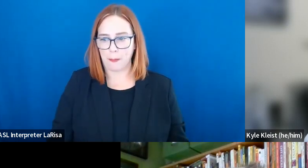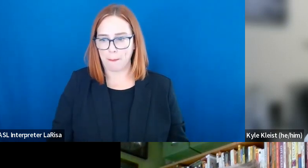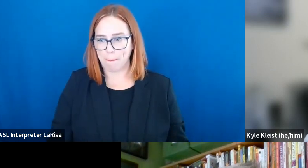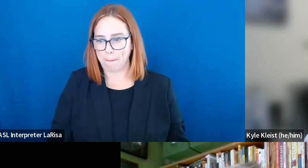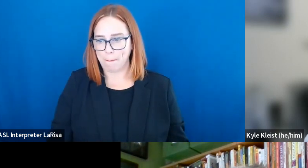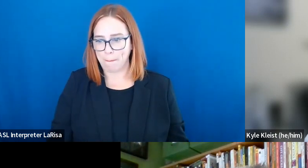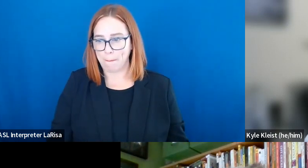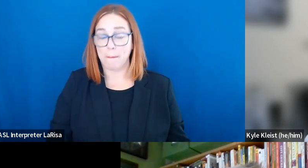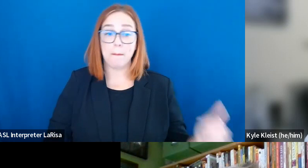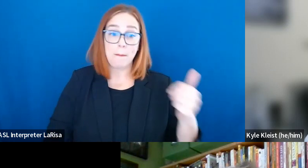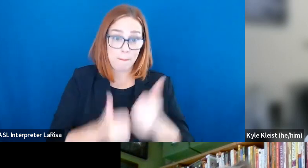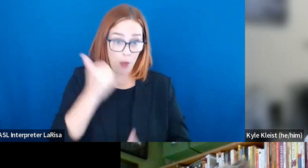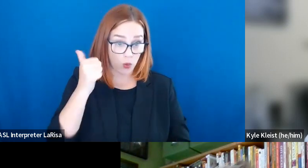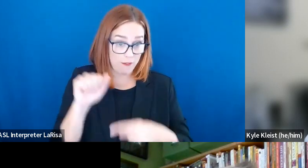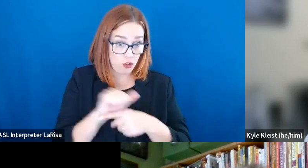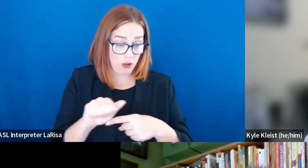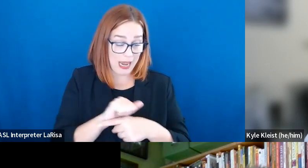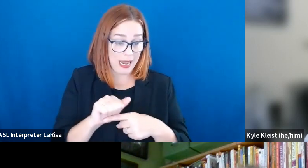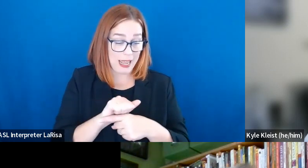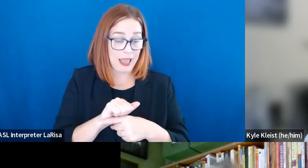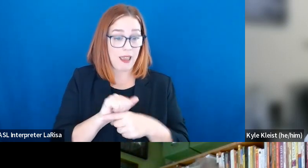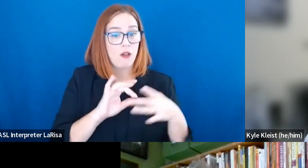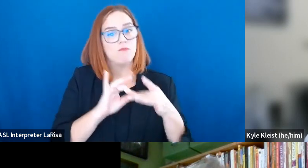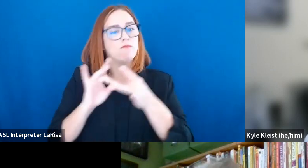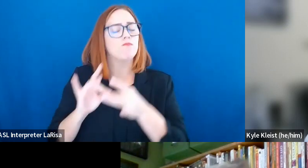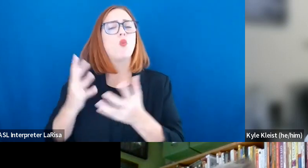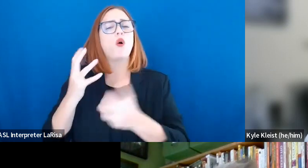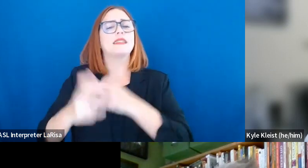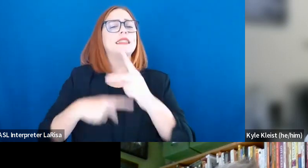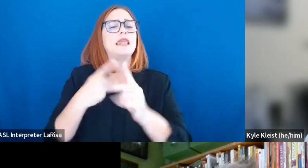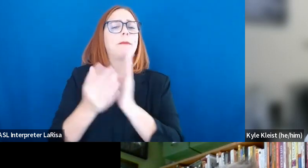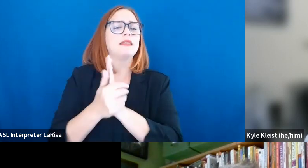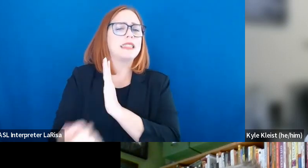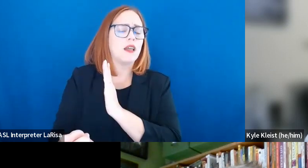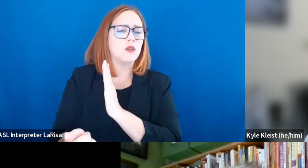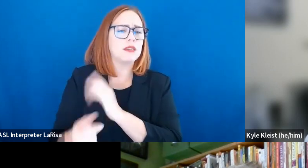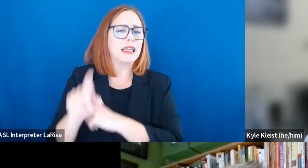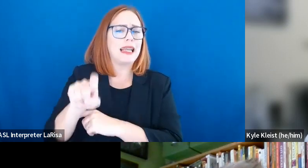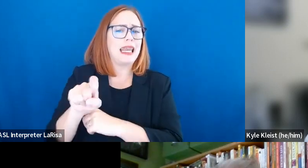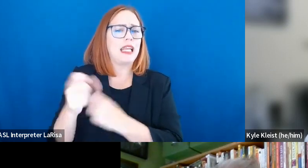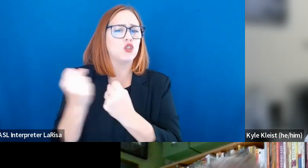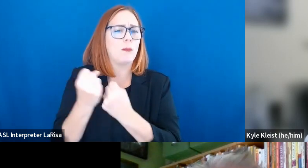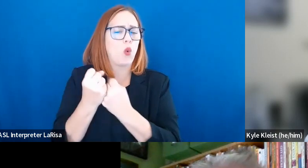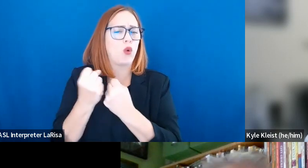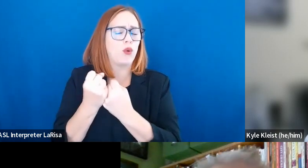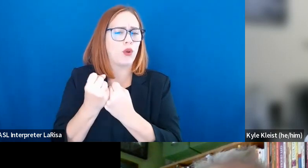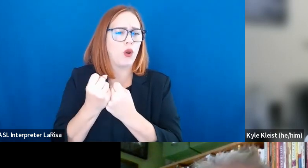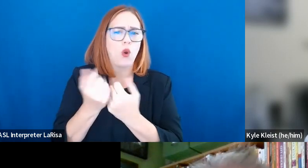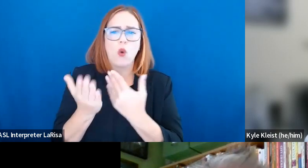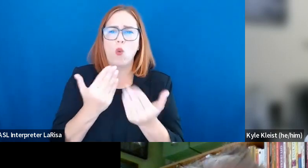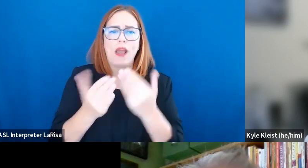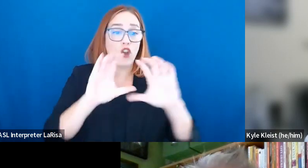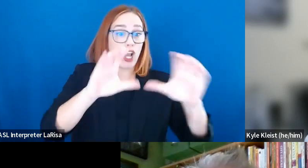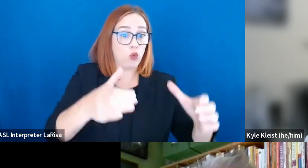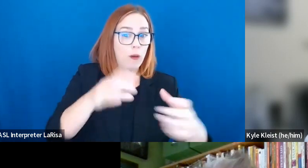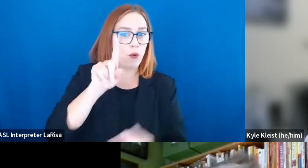of skills do I need to be a good peer supporter, whether that's group or individually. And specifics of